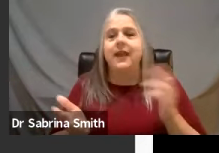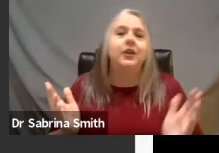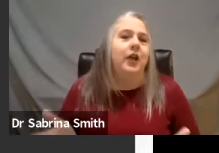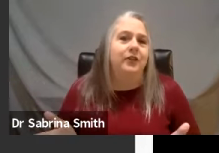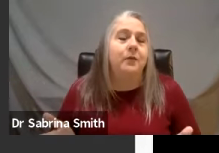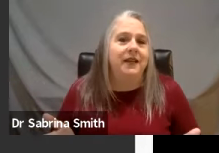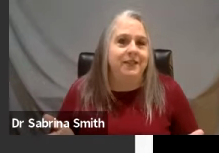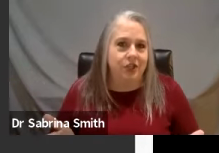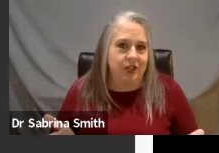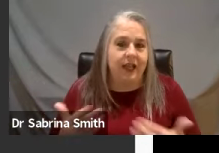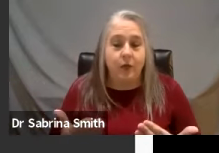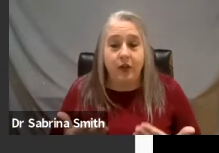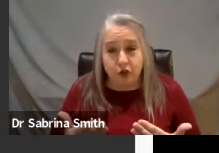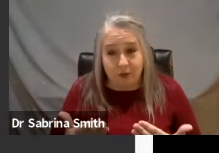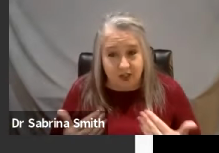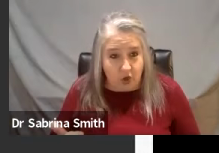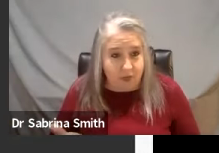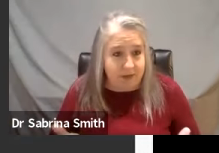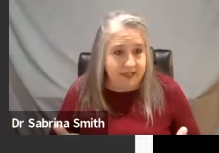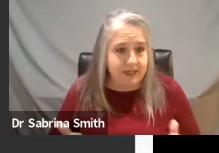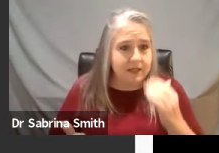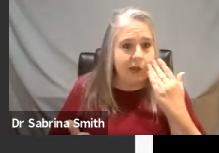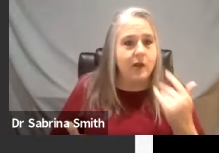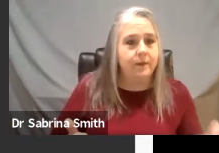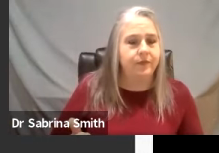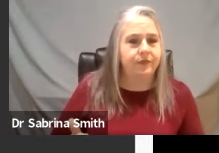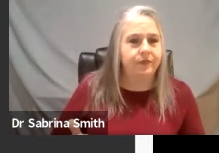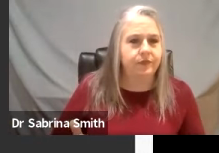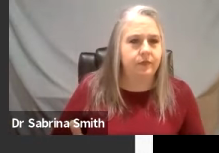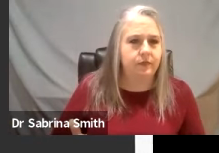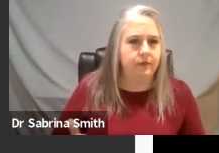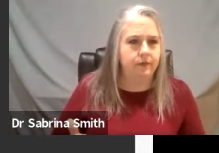do this. That would be an addition. Like I don't want to go too much. I hope that makes sense.